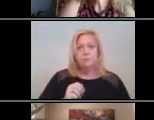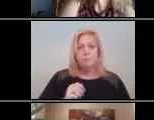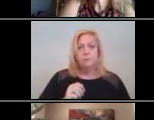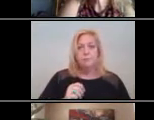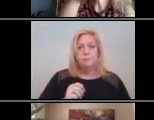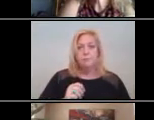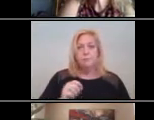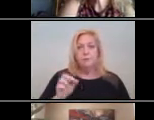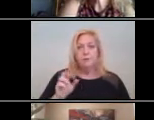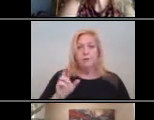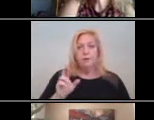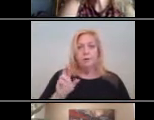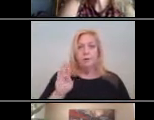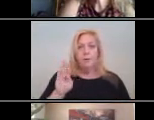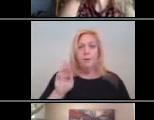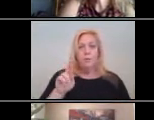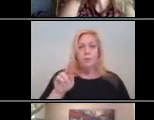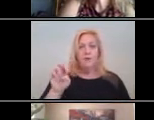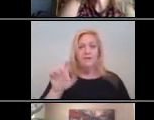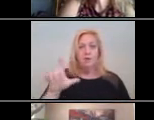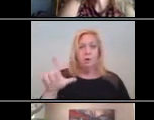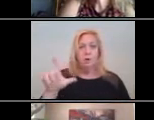Russell Rawlings.